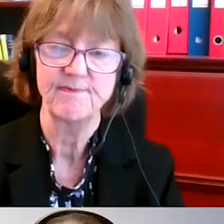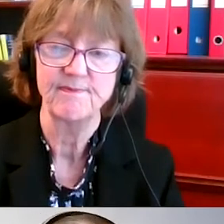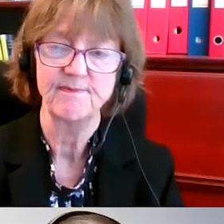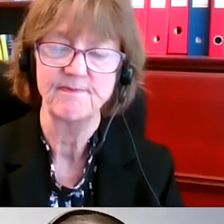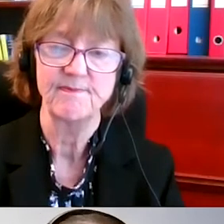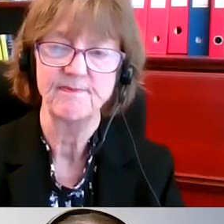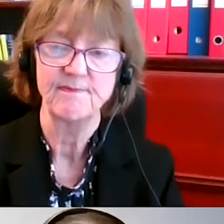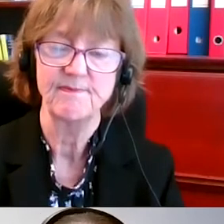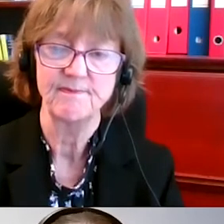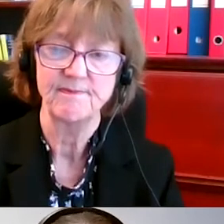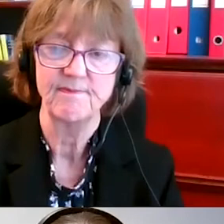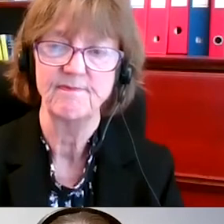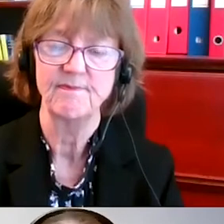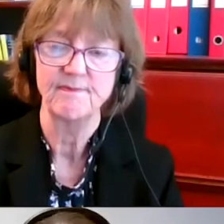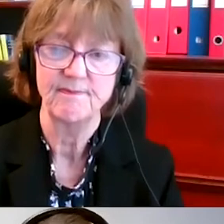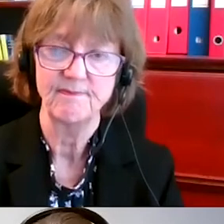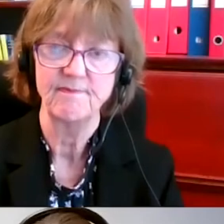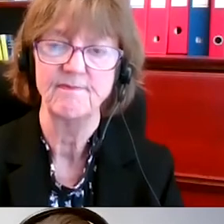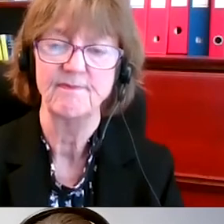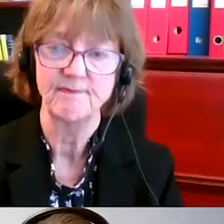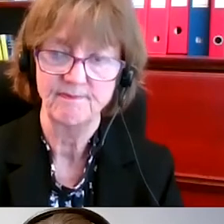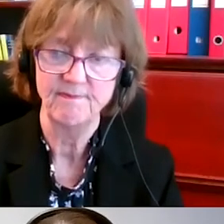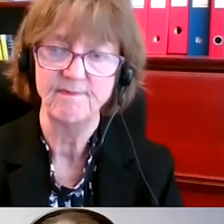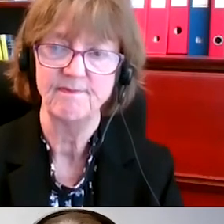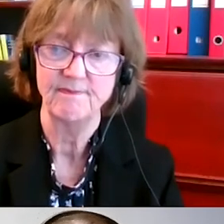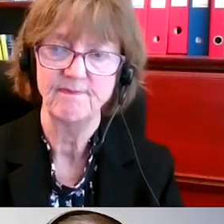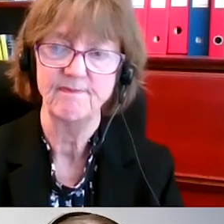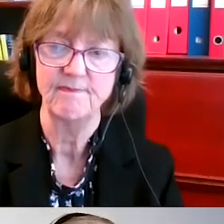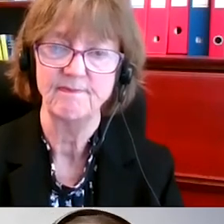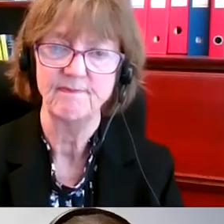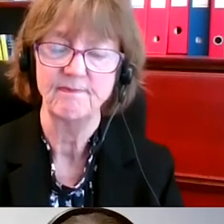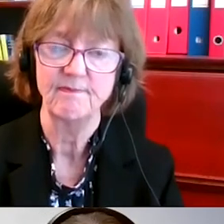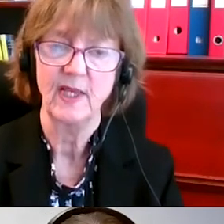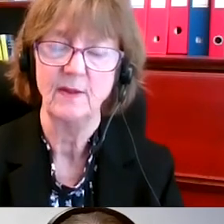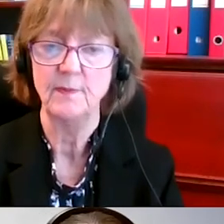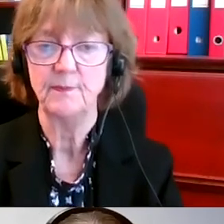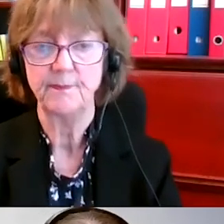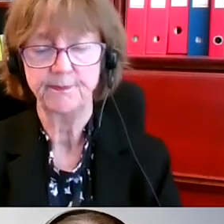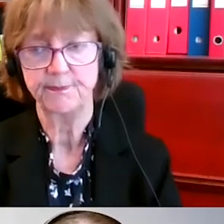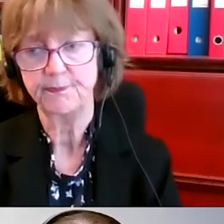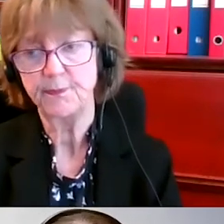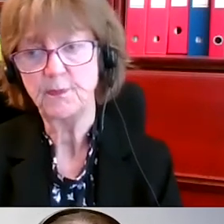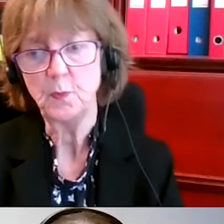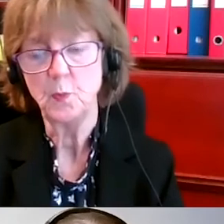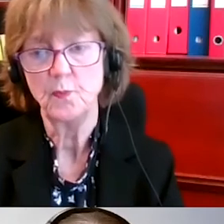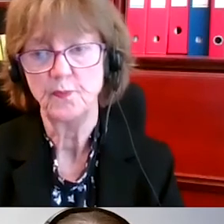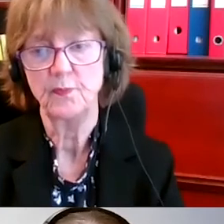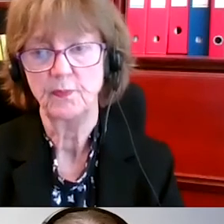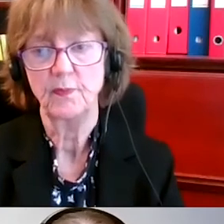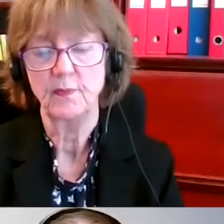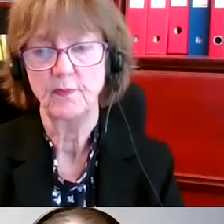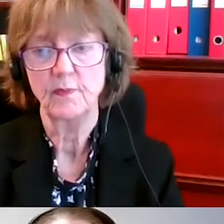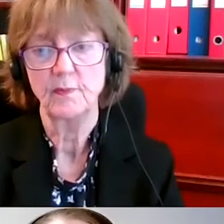to refer to children with disabilities as a homogeneous group that will also exclude many children who will continue to be